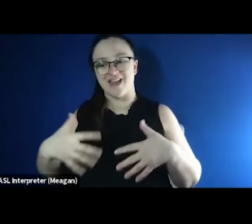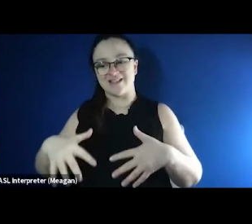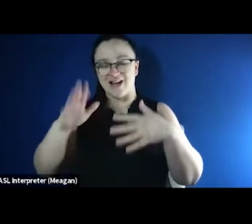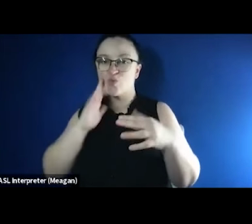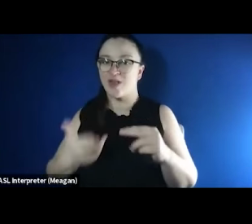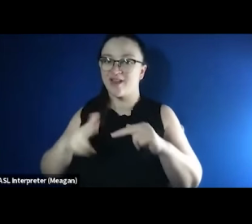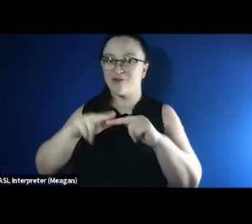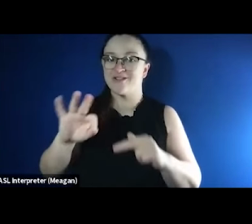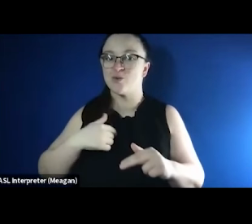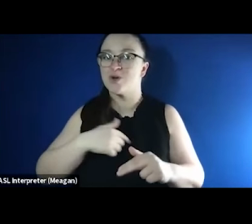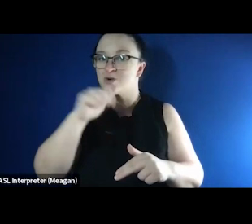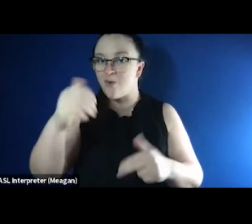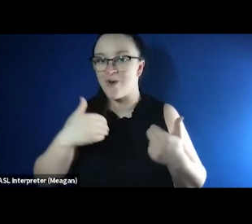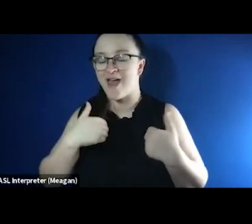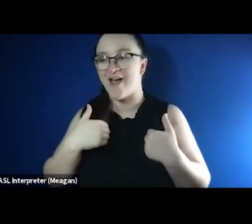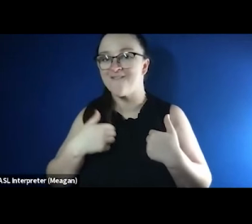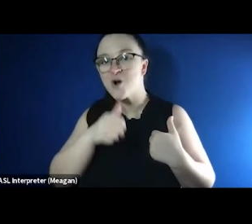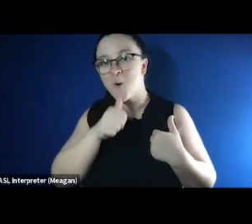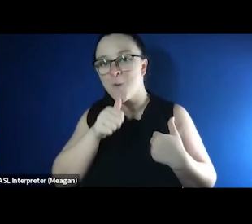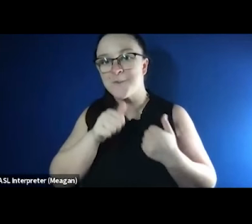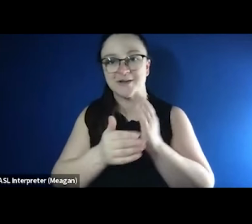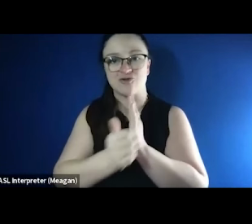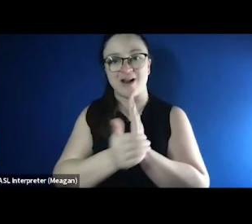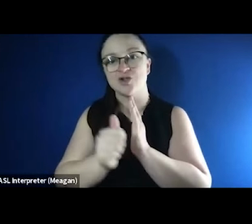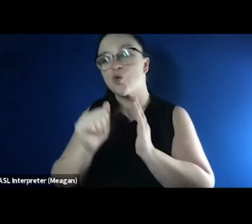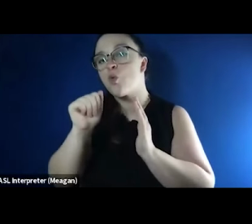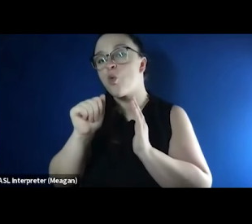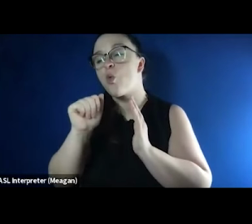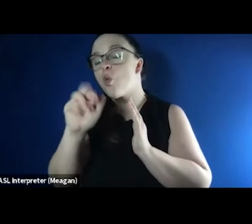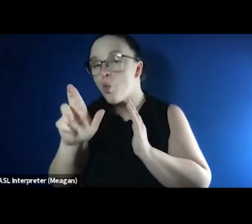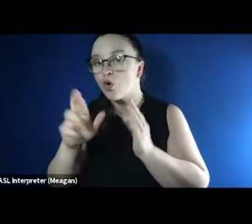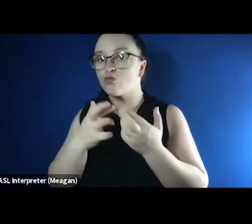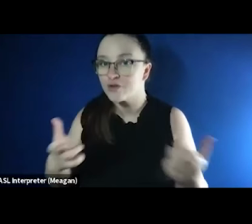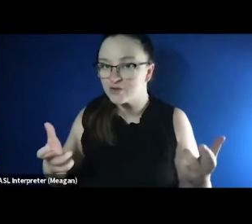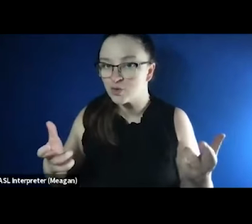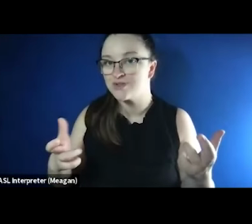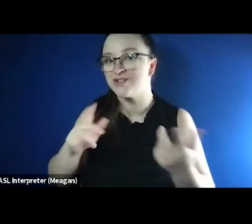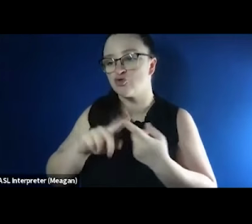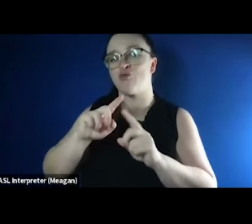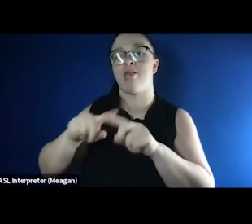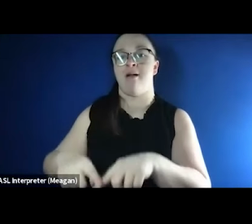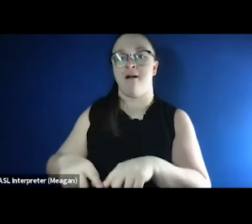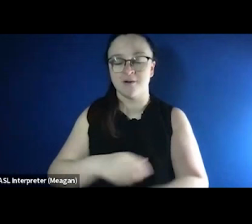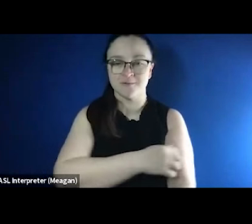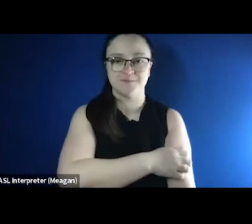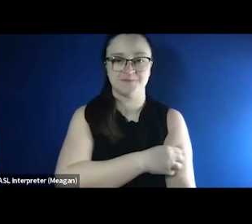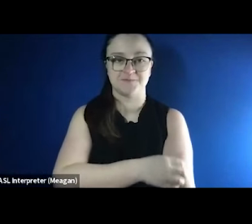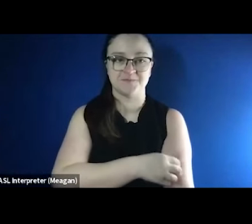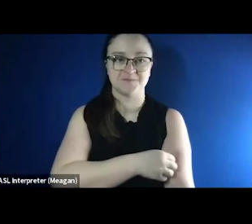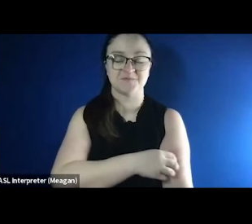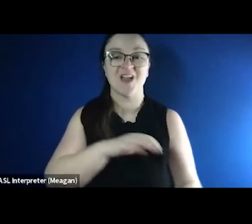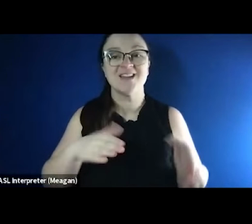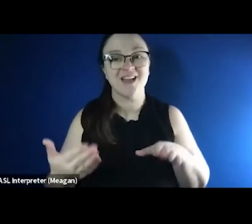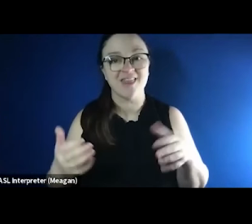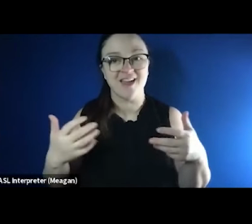if we don't have adequate coping strategies or resources or social networks on which to lean. Importantly, death anxiety is